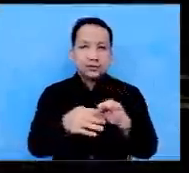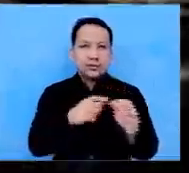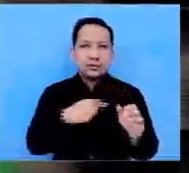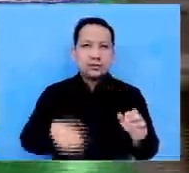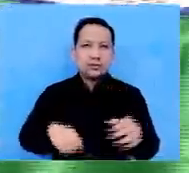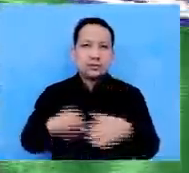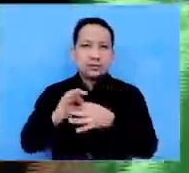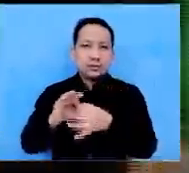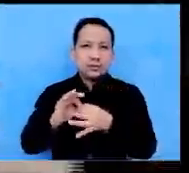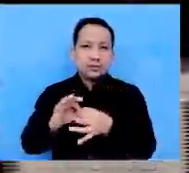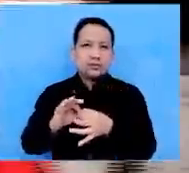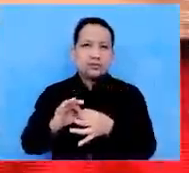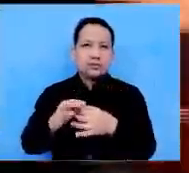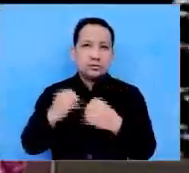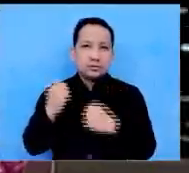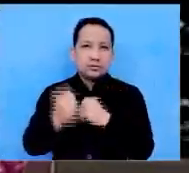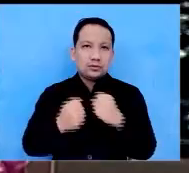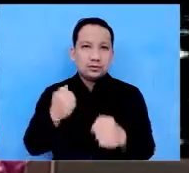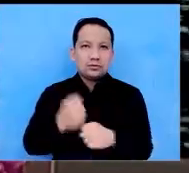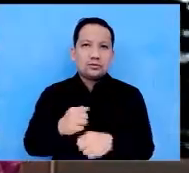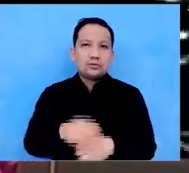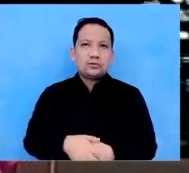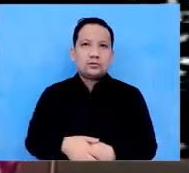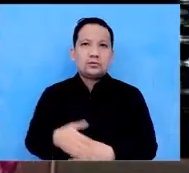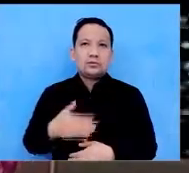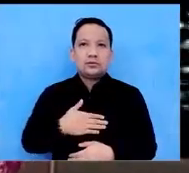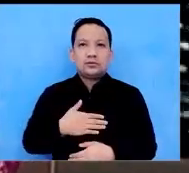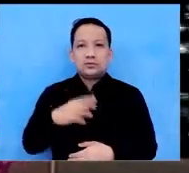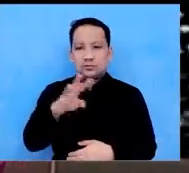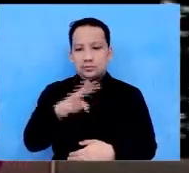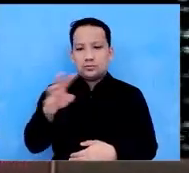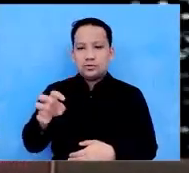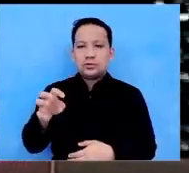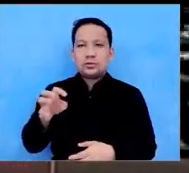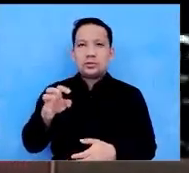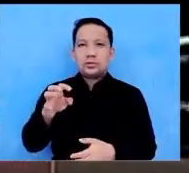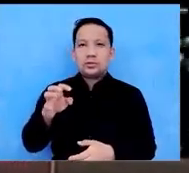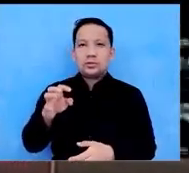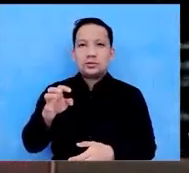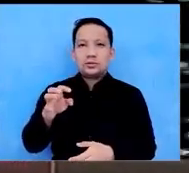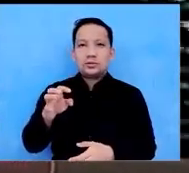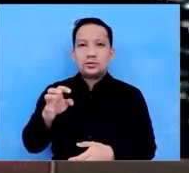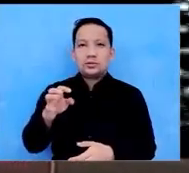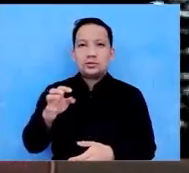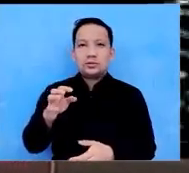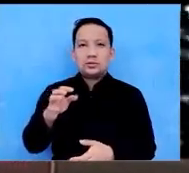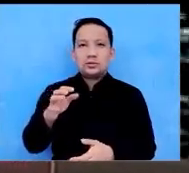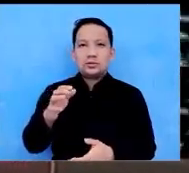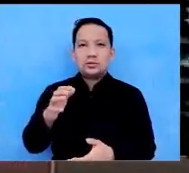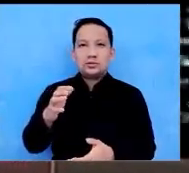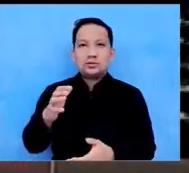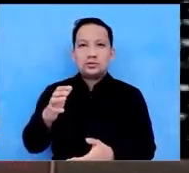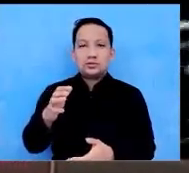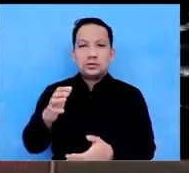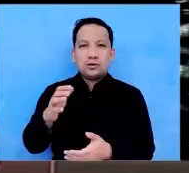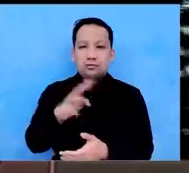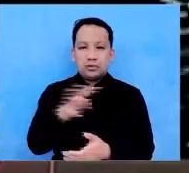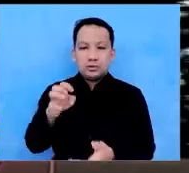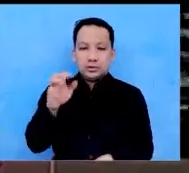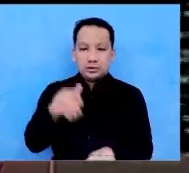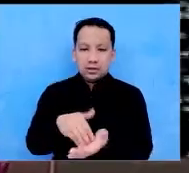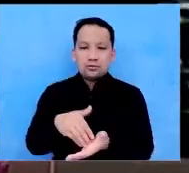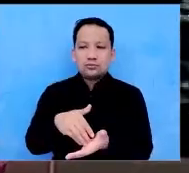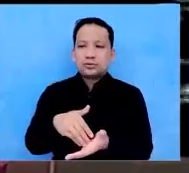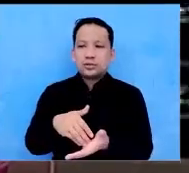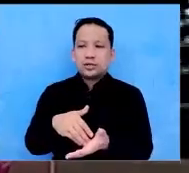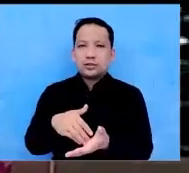sa nakalipas na taon. By providing 400,000 doses of Sinovac vaccines to the